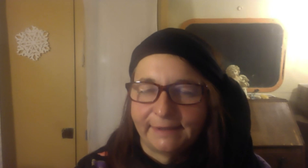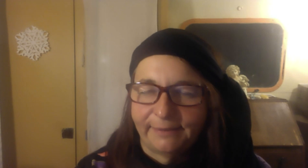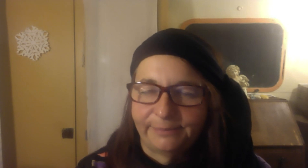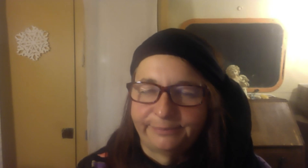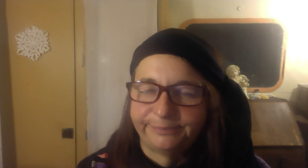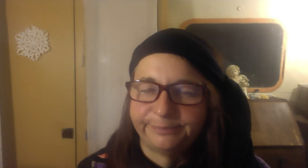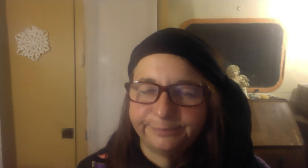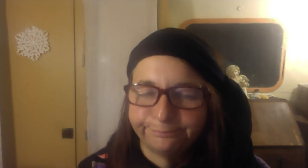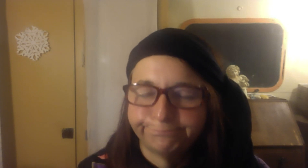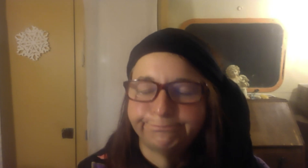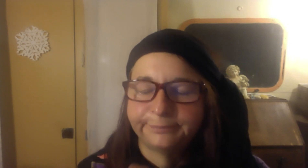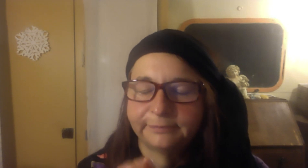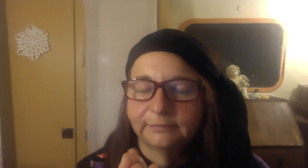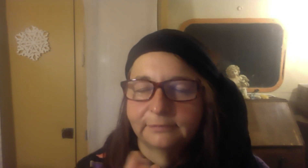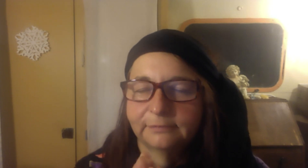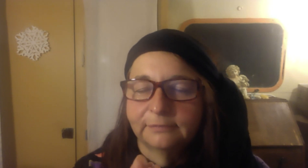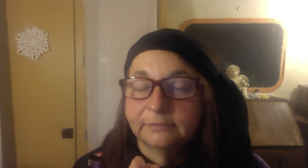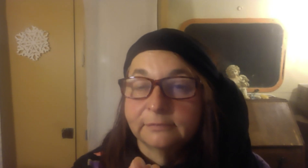Namaste.